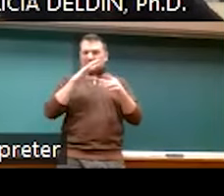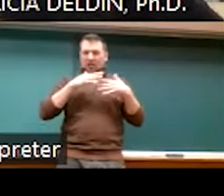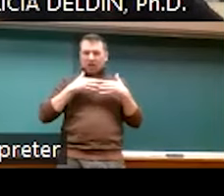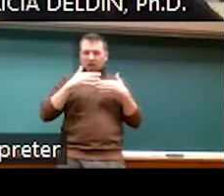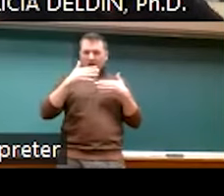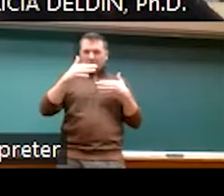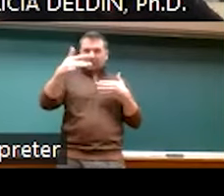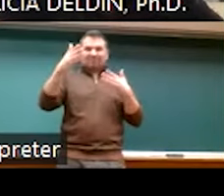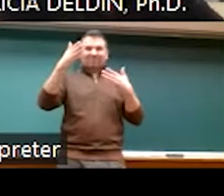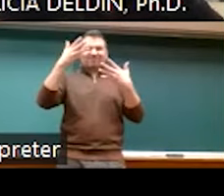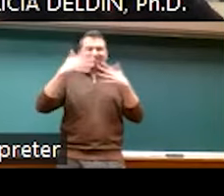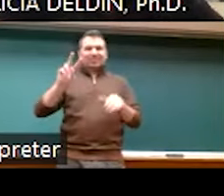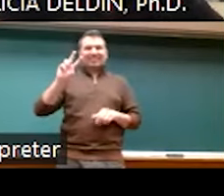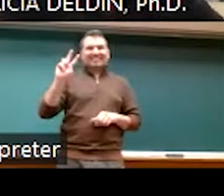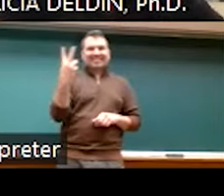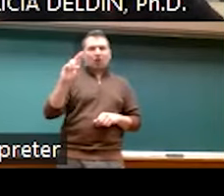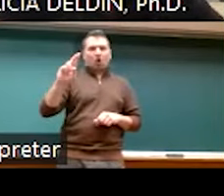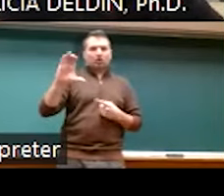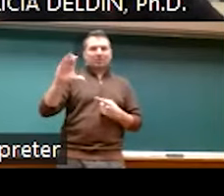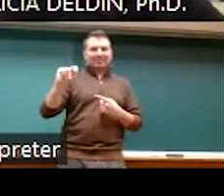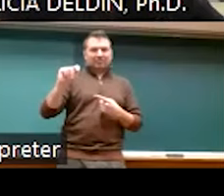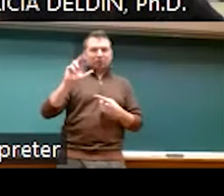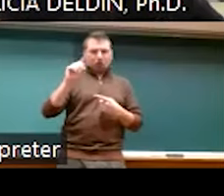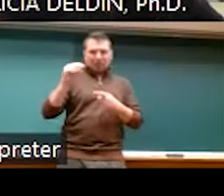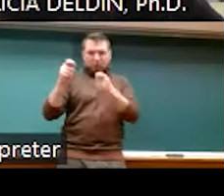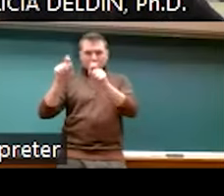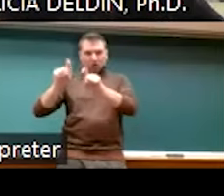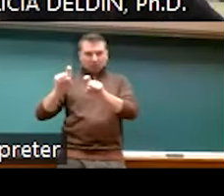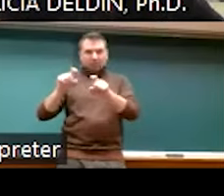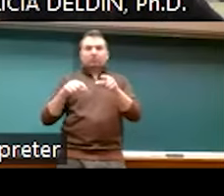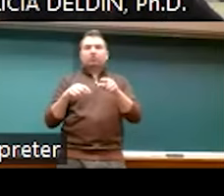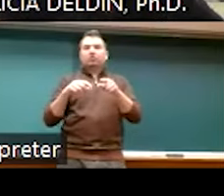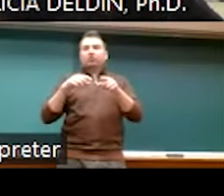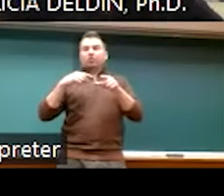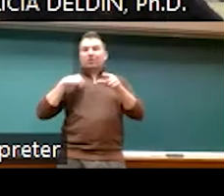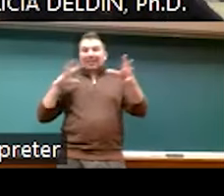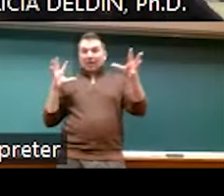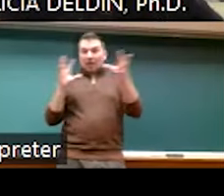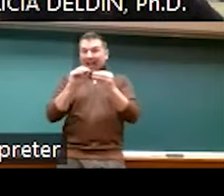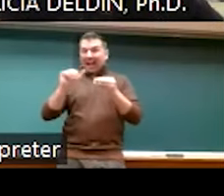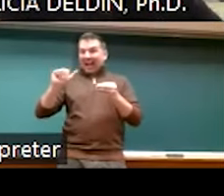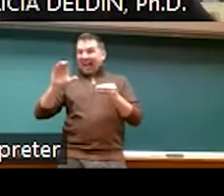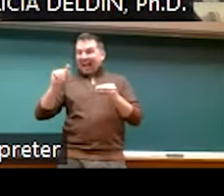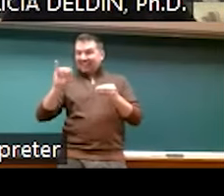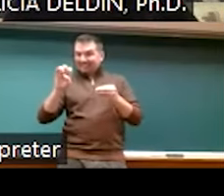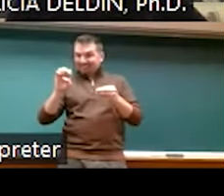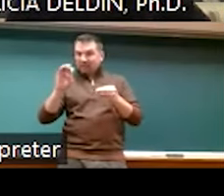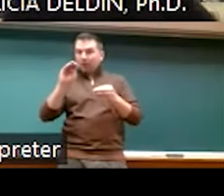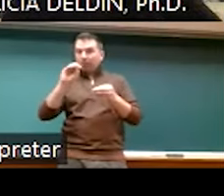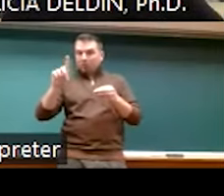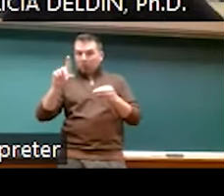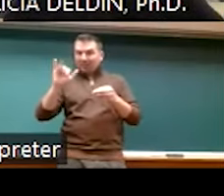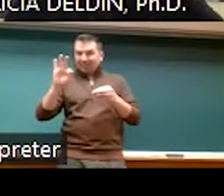our second RCT, in which we looked at, again, active mood lifters versus a waitlift